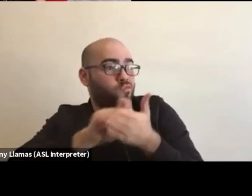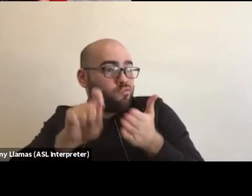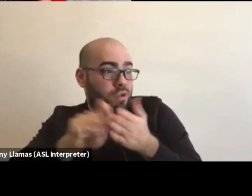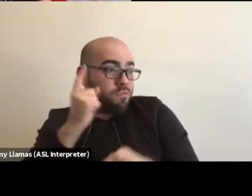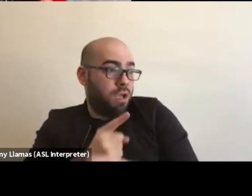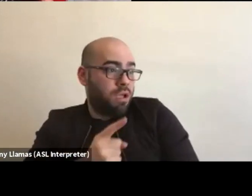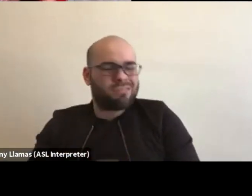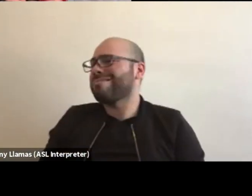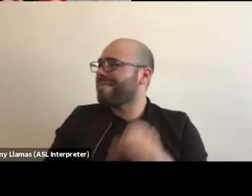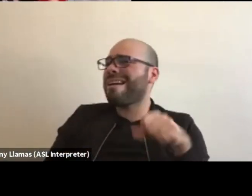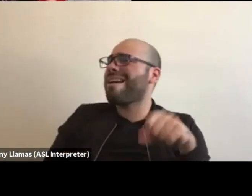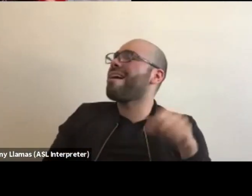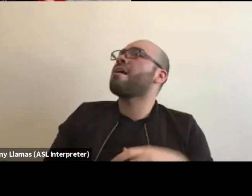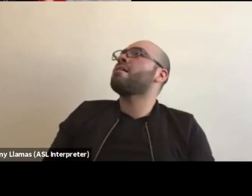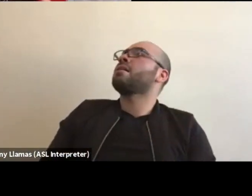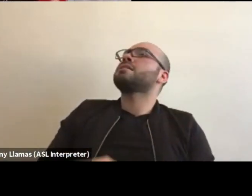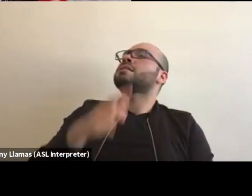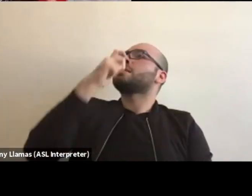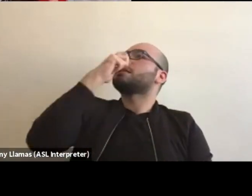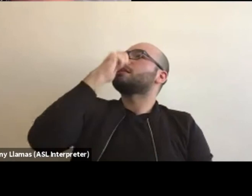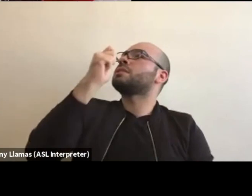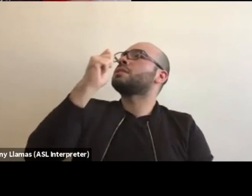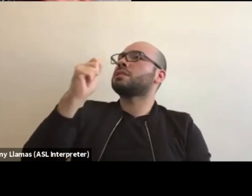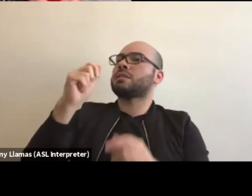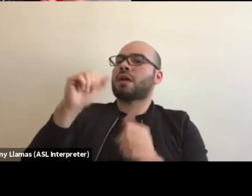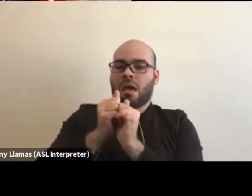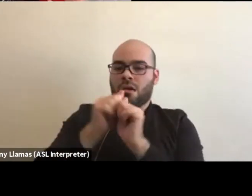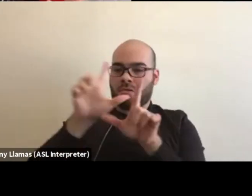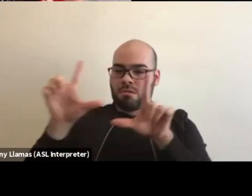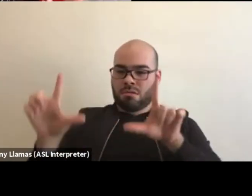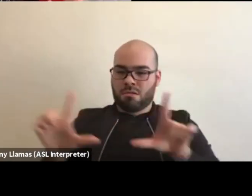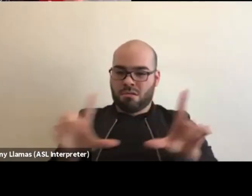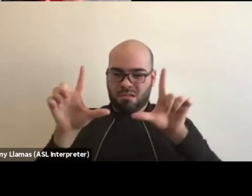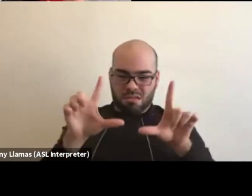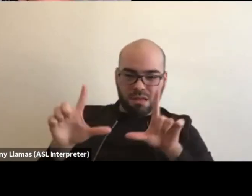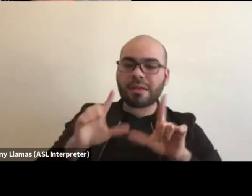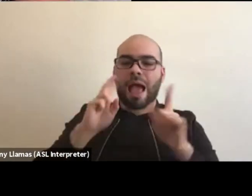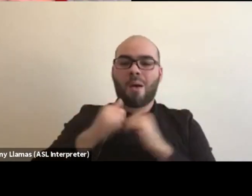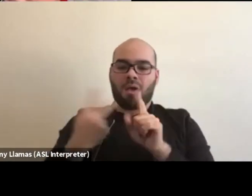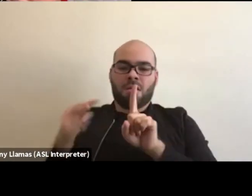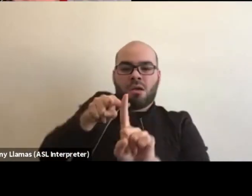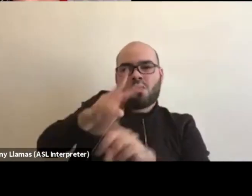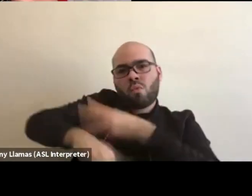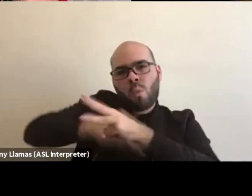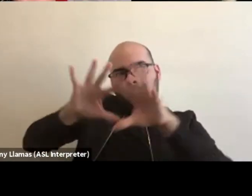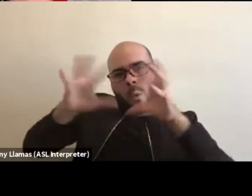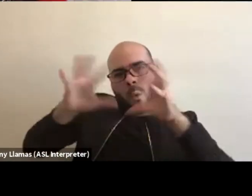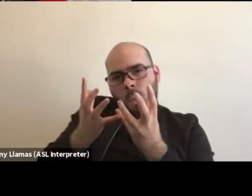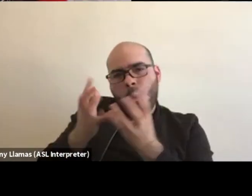know, it's more than just a kind of writing, it's a vision. Absolutely. And I feel like poets have a very